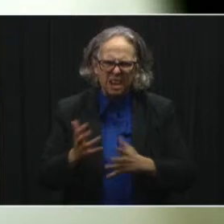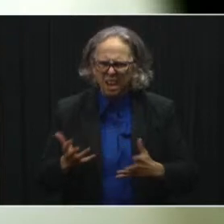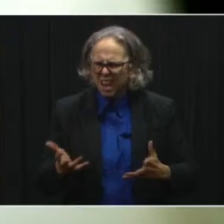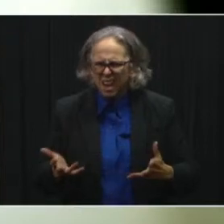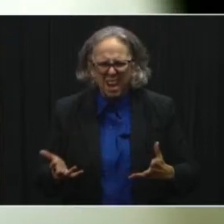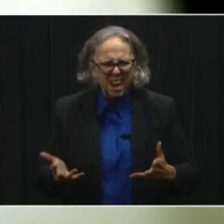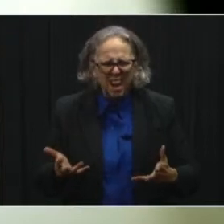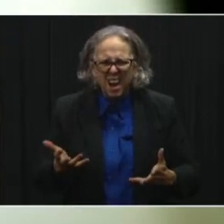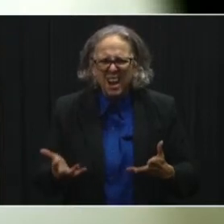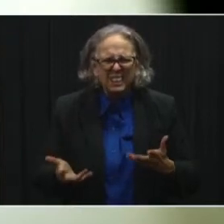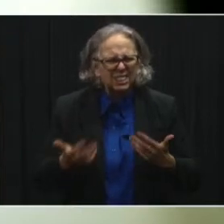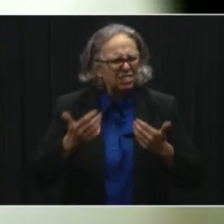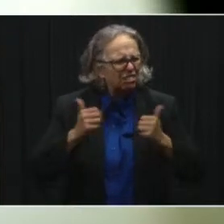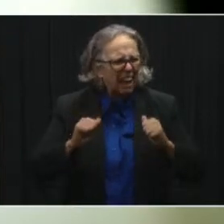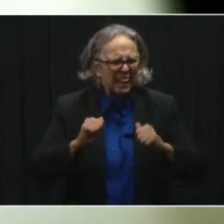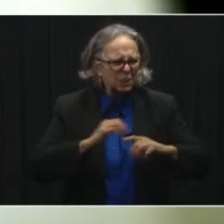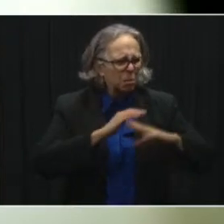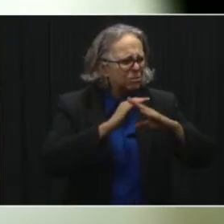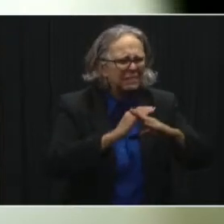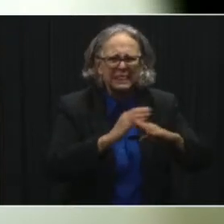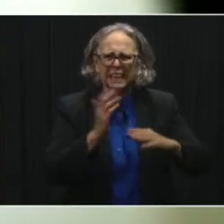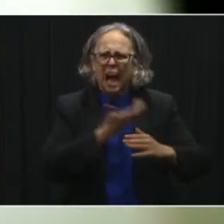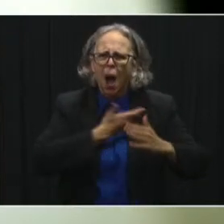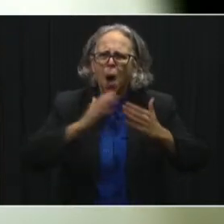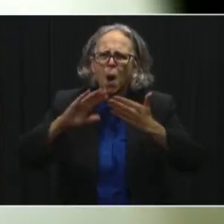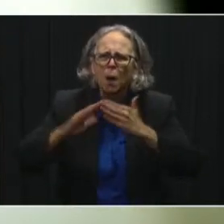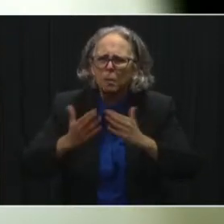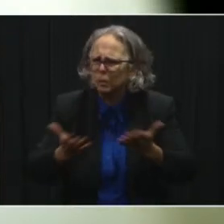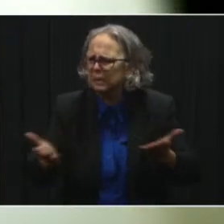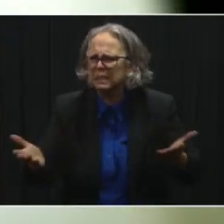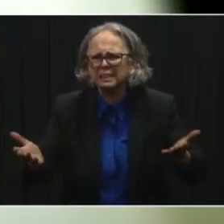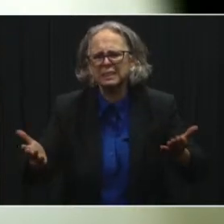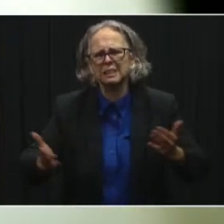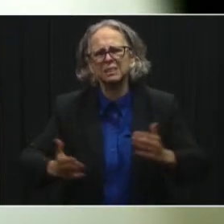else needs to die from this terrible disease.